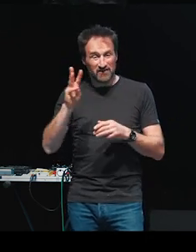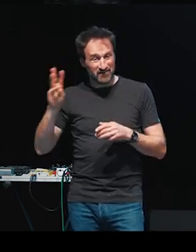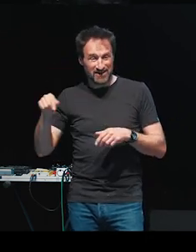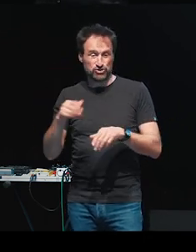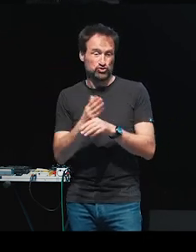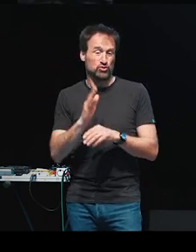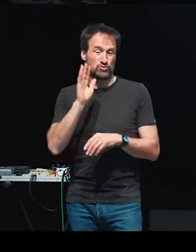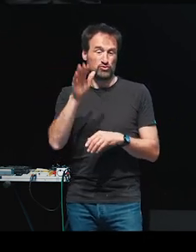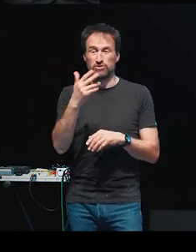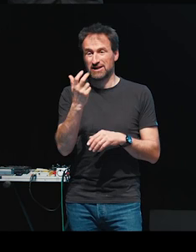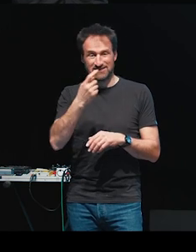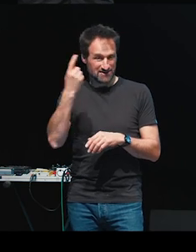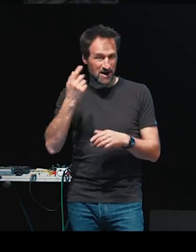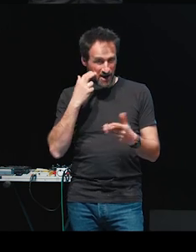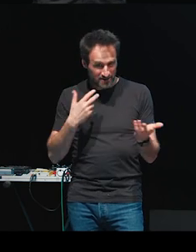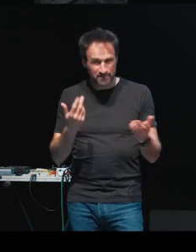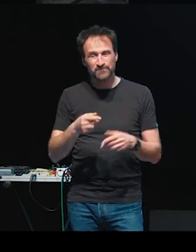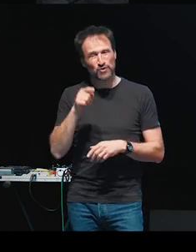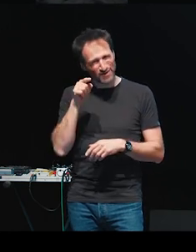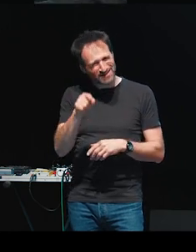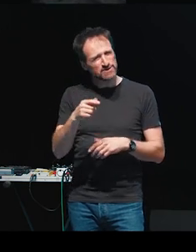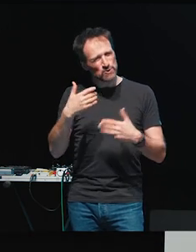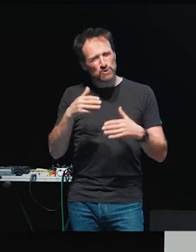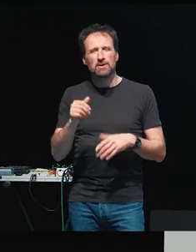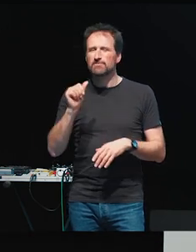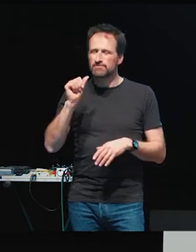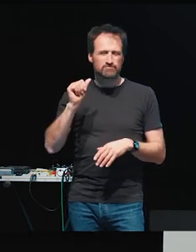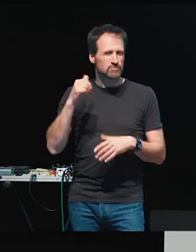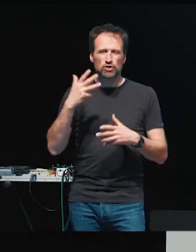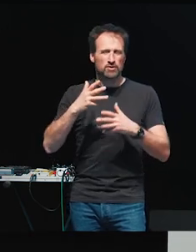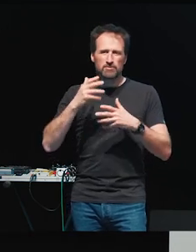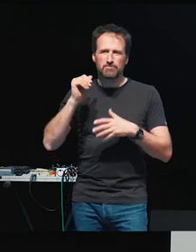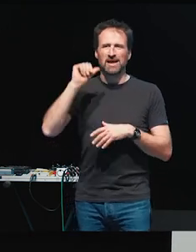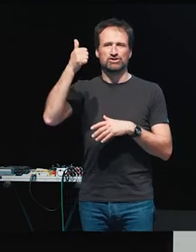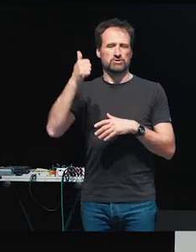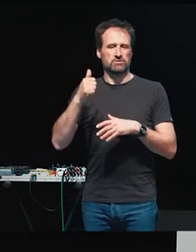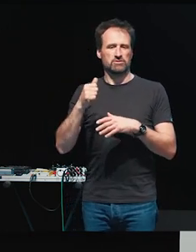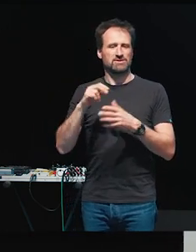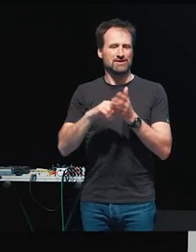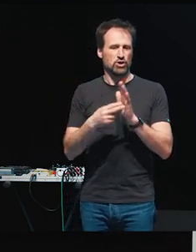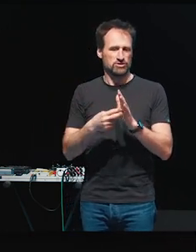it's quite a major technology because I have never, ever heard someone to say